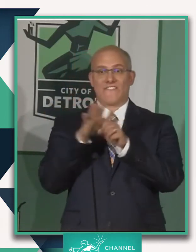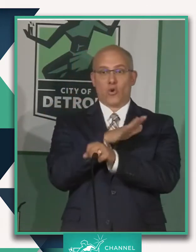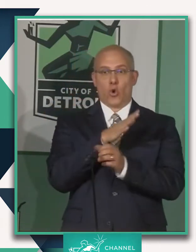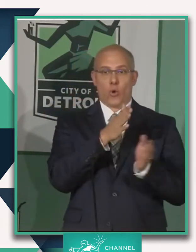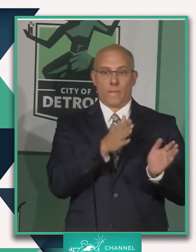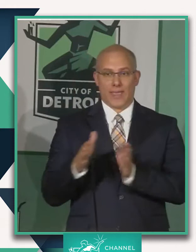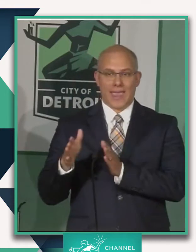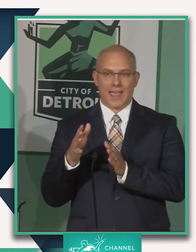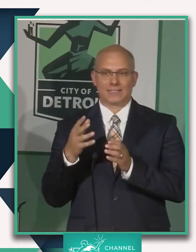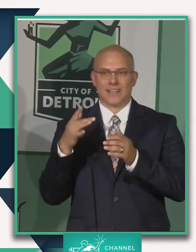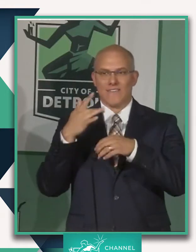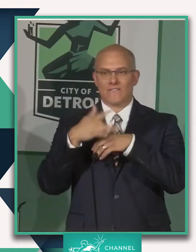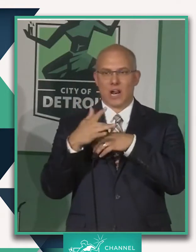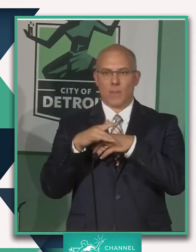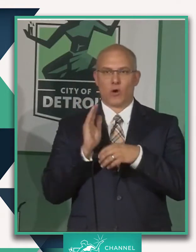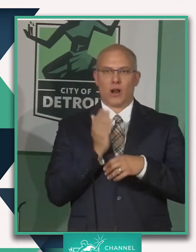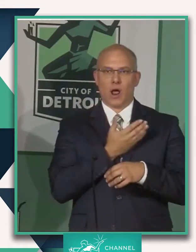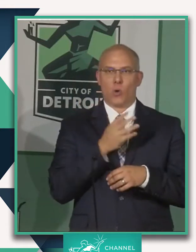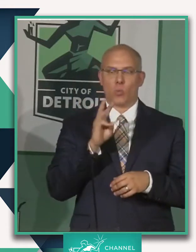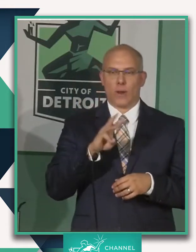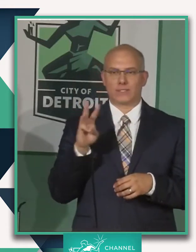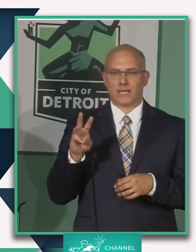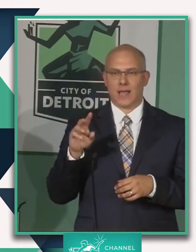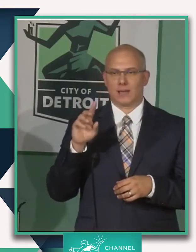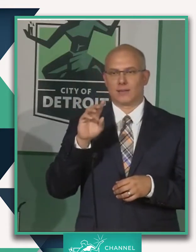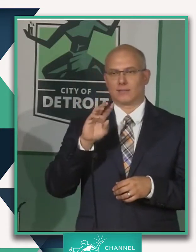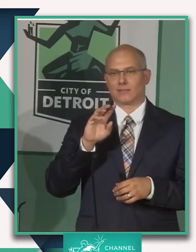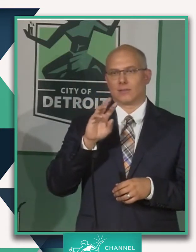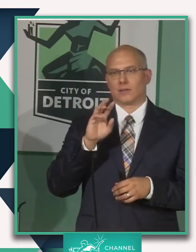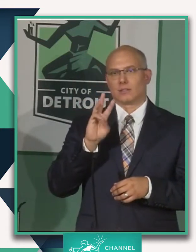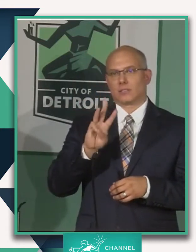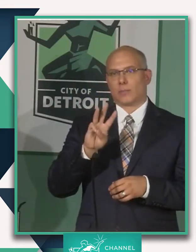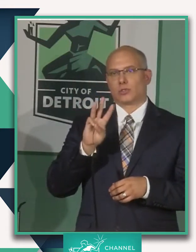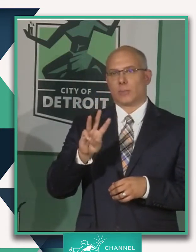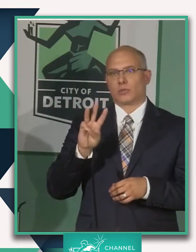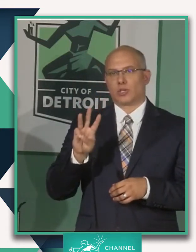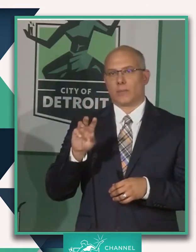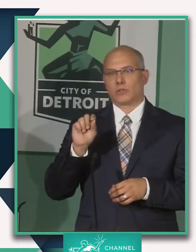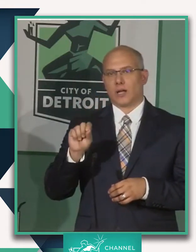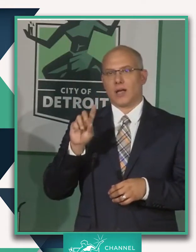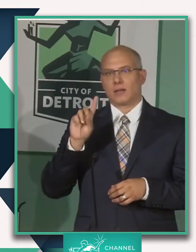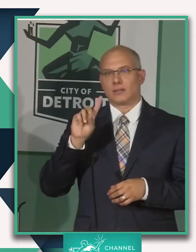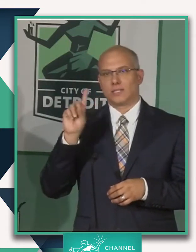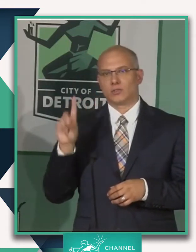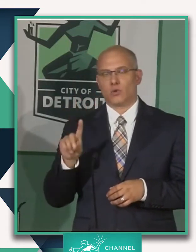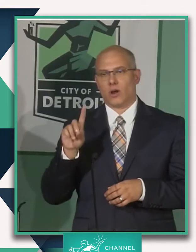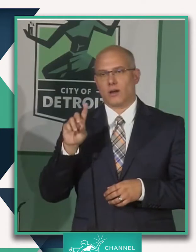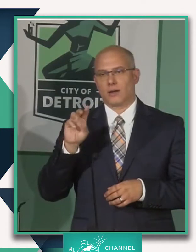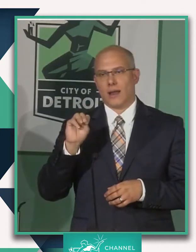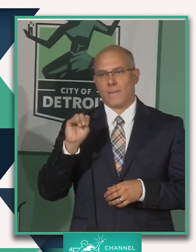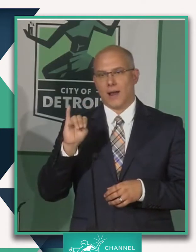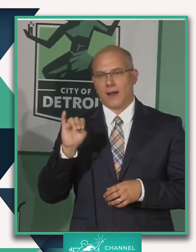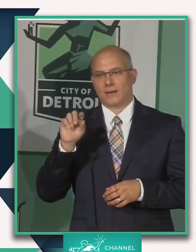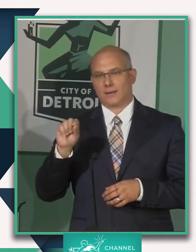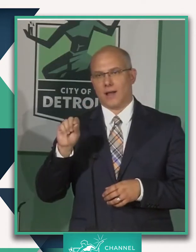So, to see the full plan, it's available on our website,